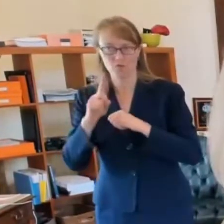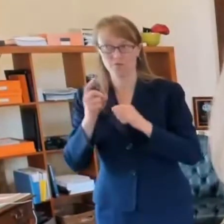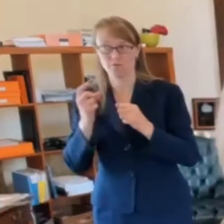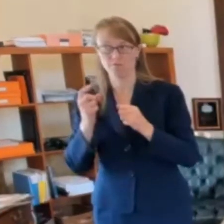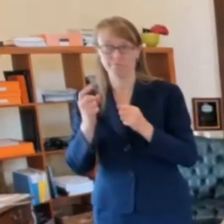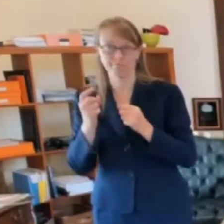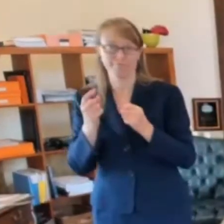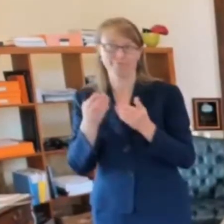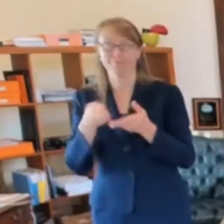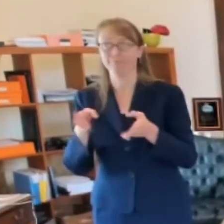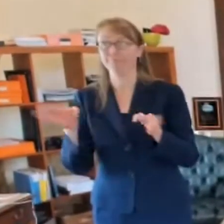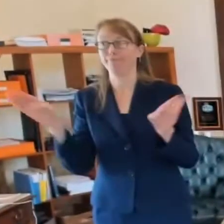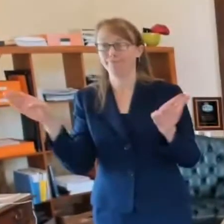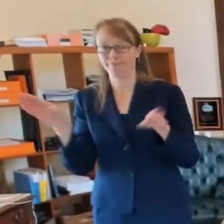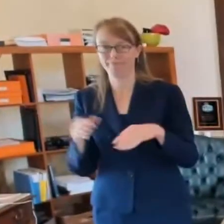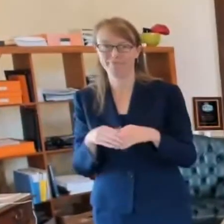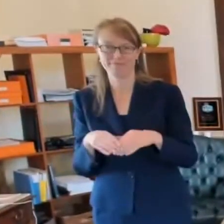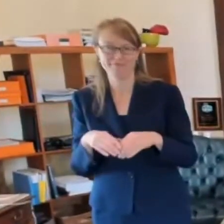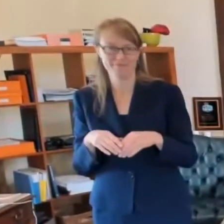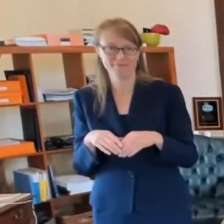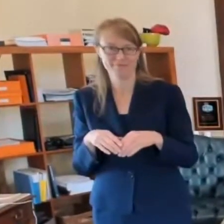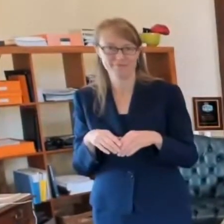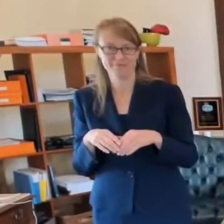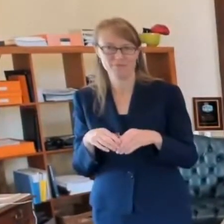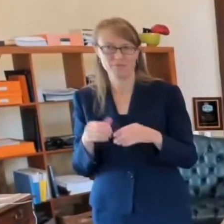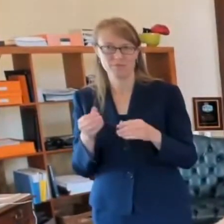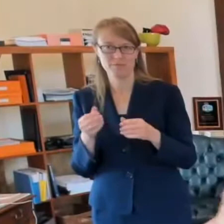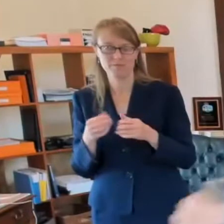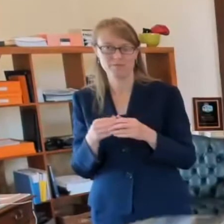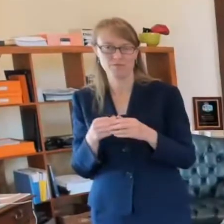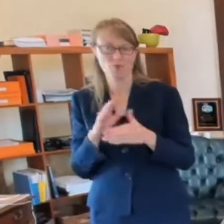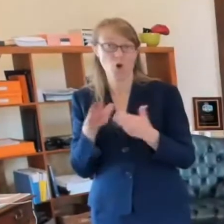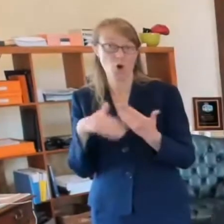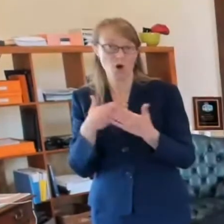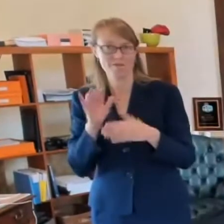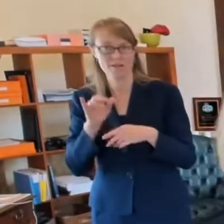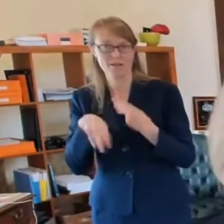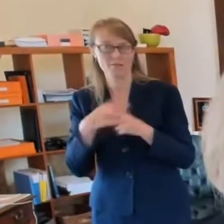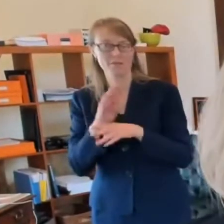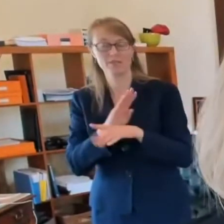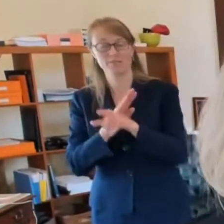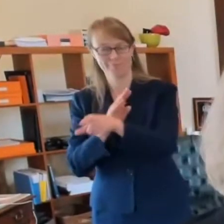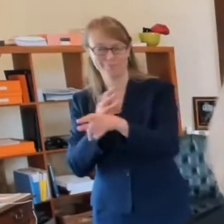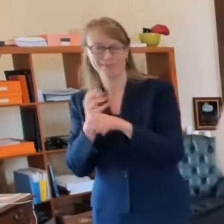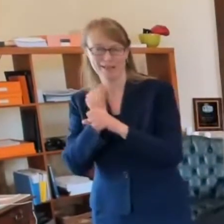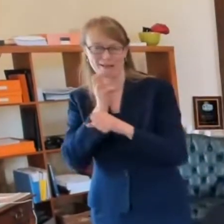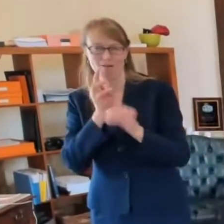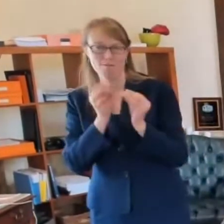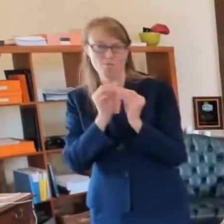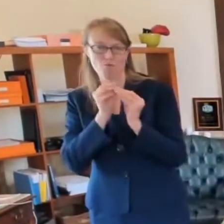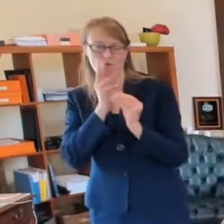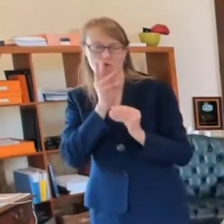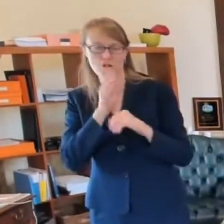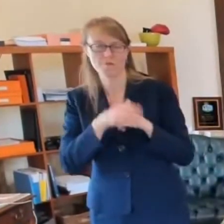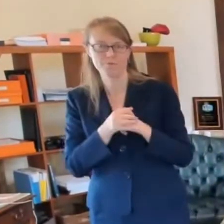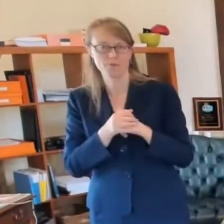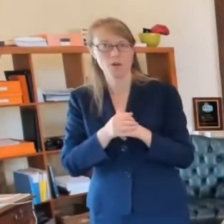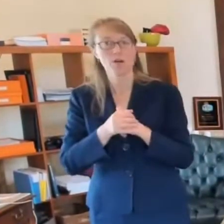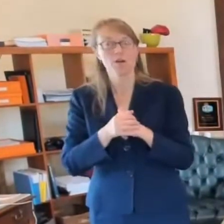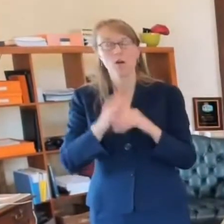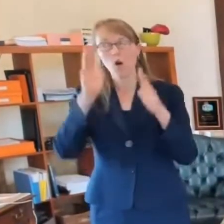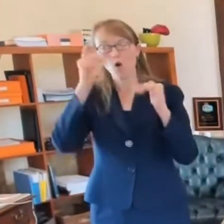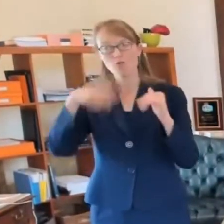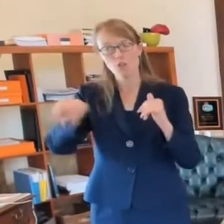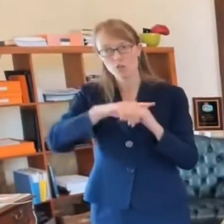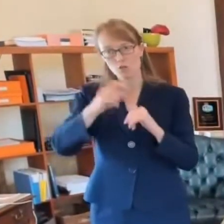More water. So I hope that all of you understand that